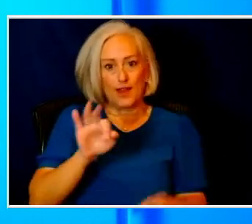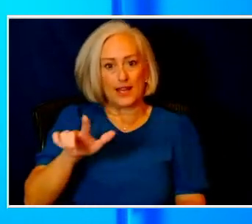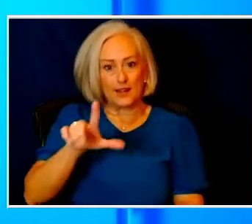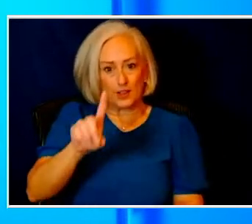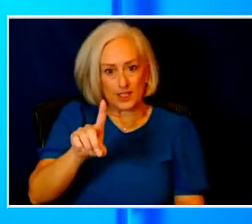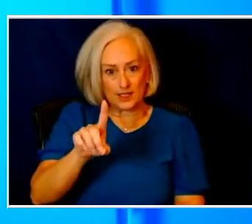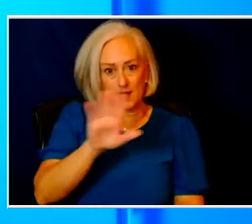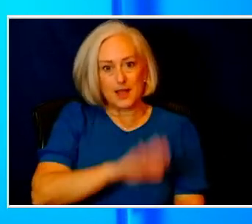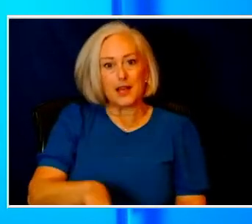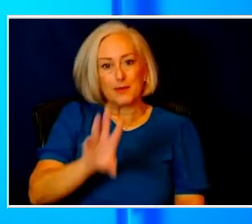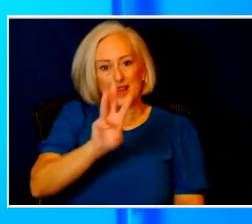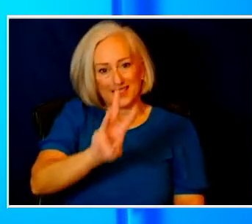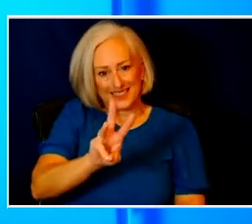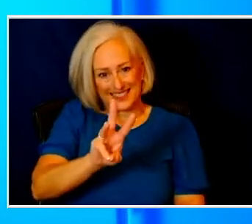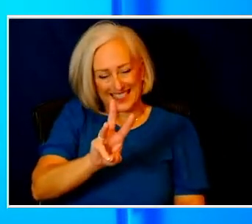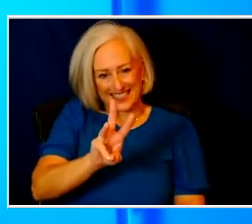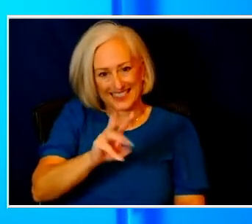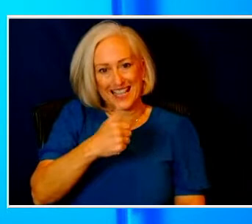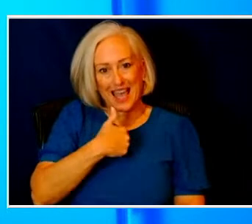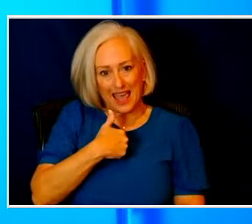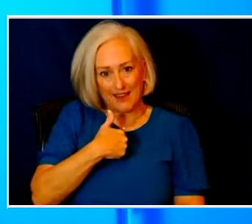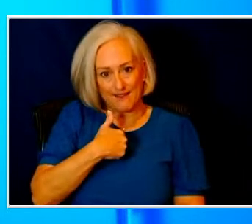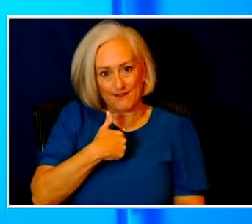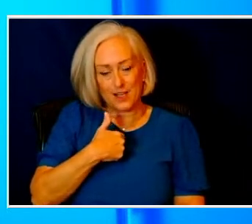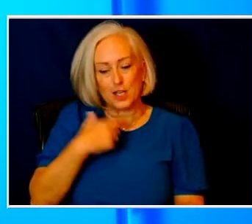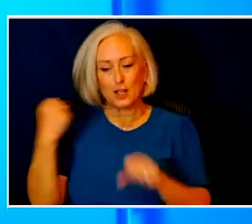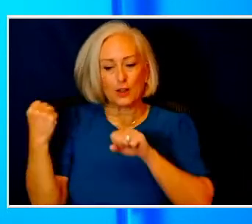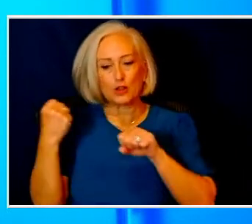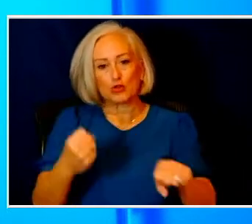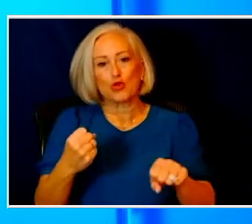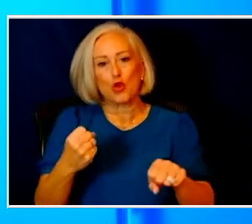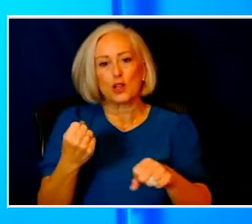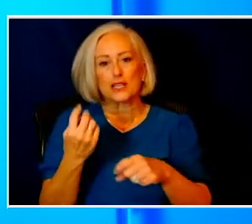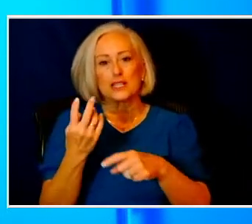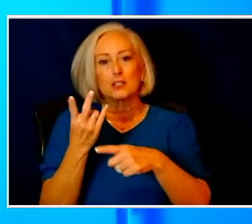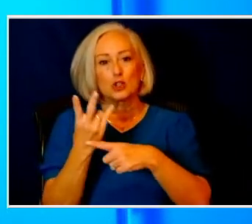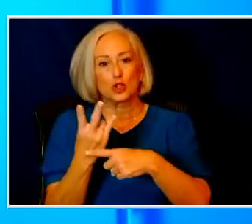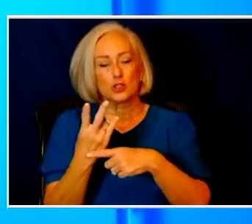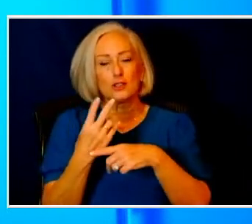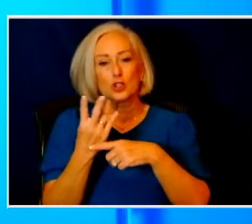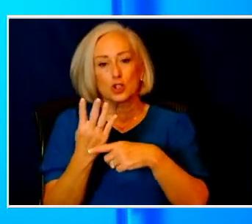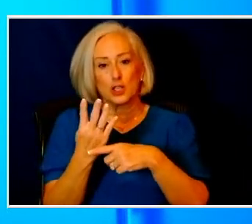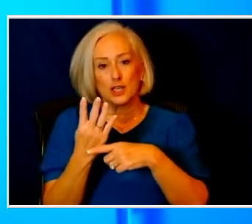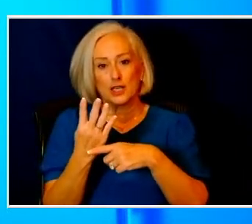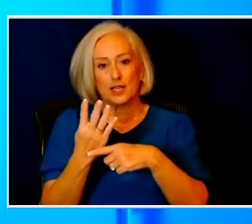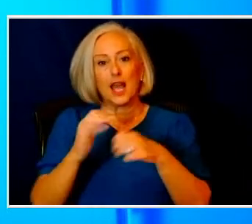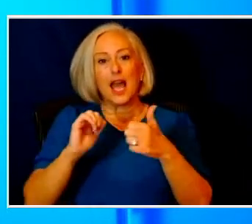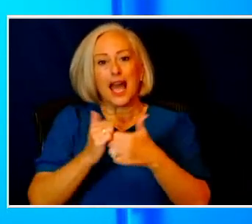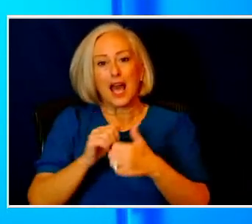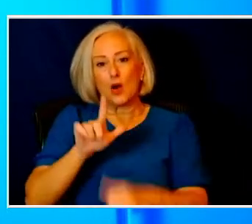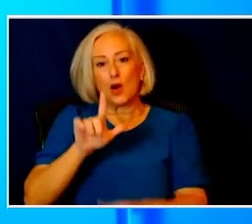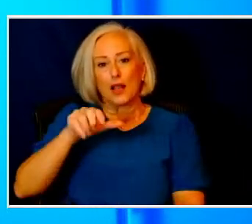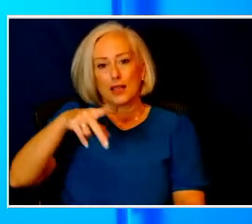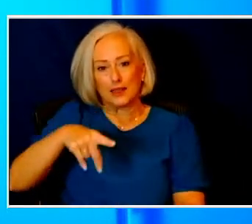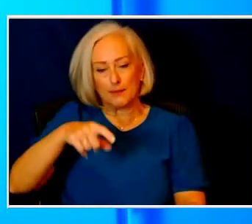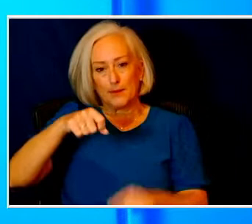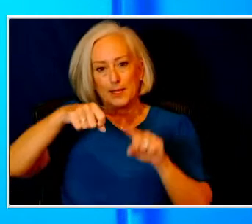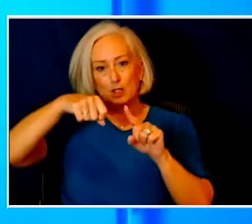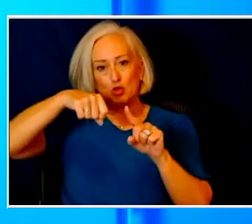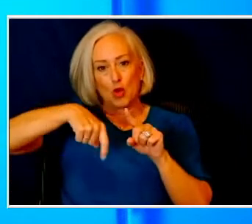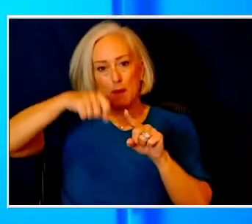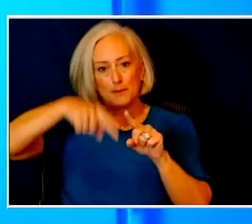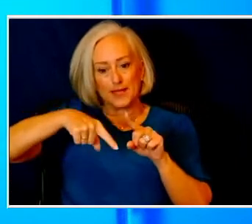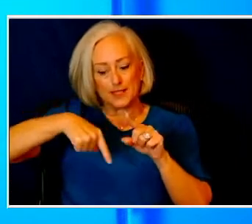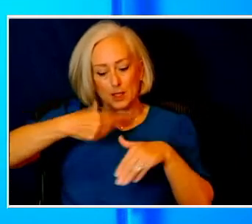The strongest of one is a gene that's related to how lipid droplets are processed in the liver. It's a